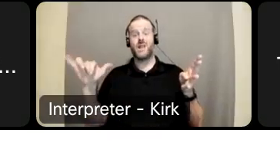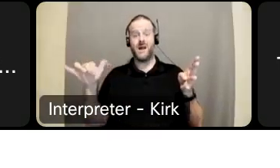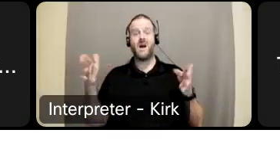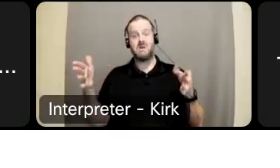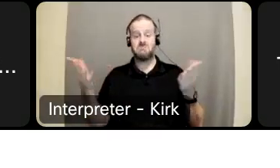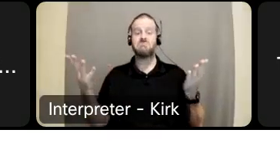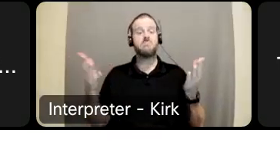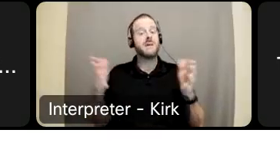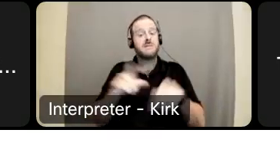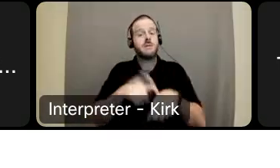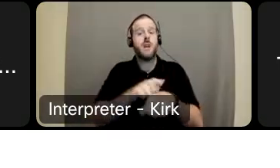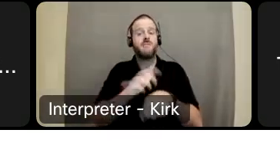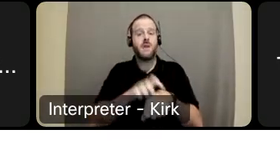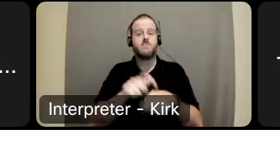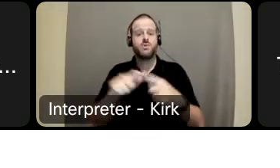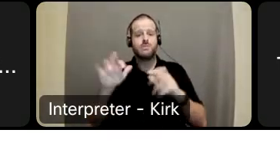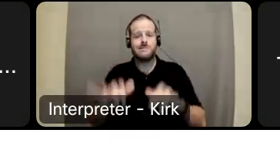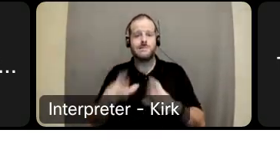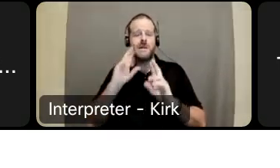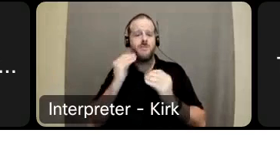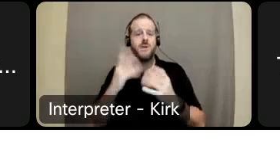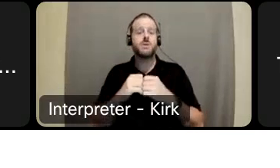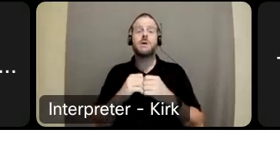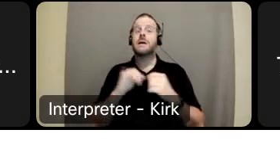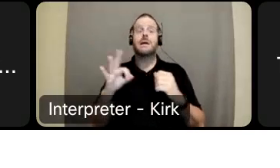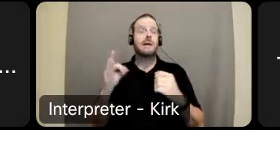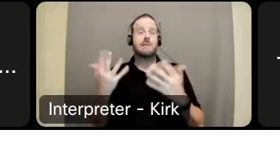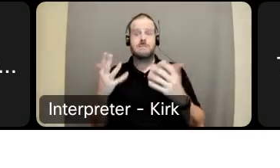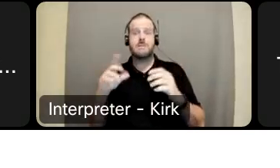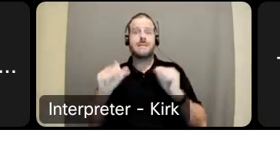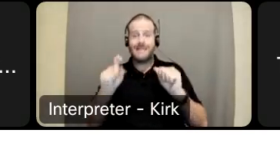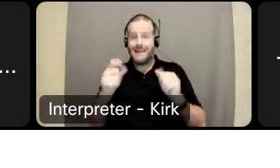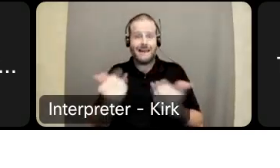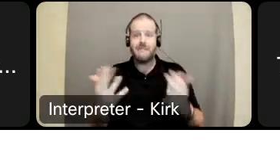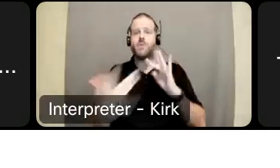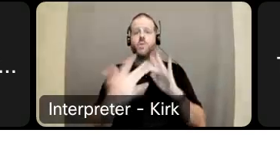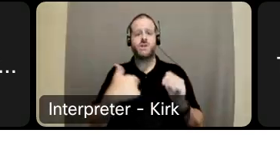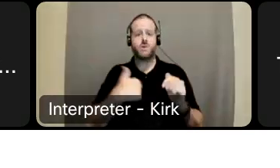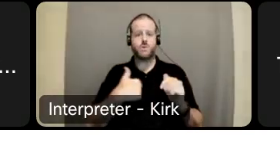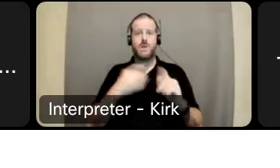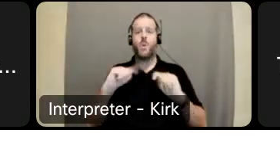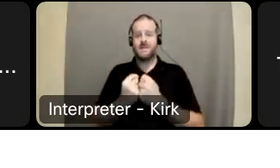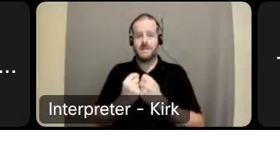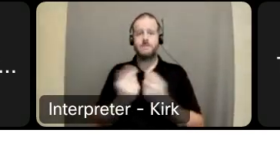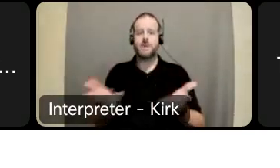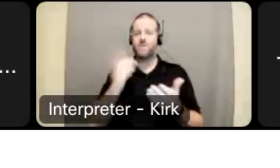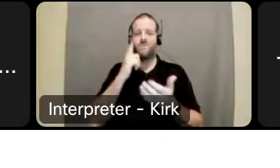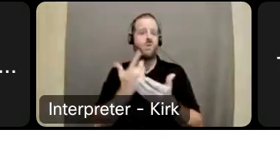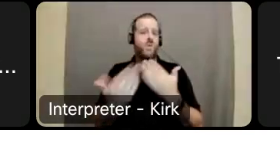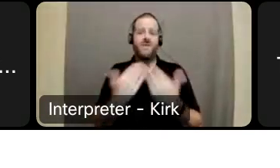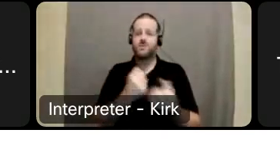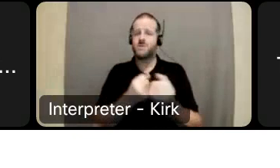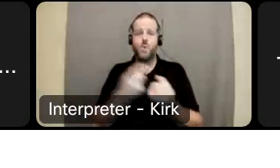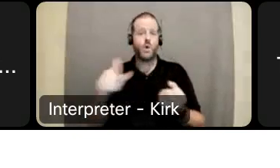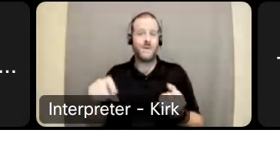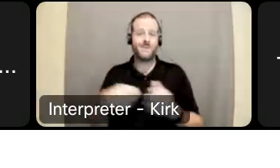your students. And in the meantime, don't hesitate to reach out to me or our team for any support that you need or questions